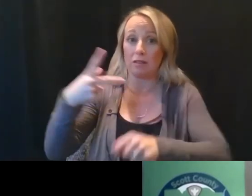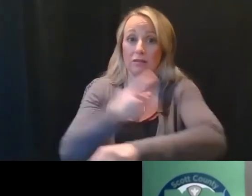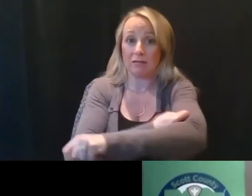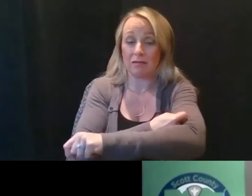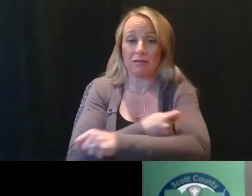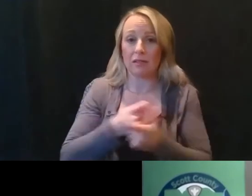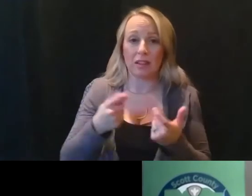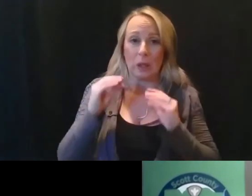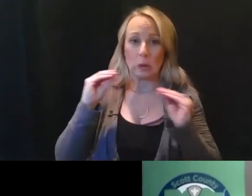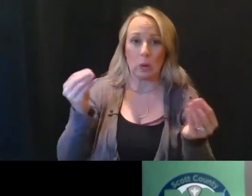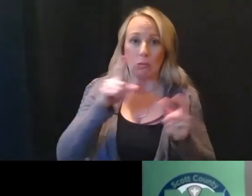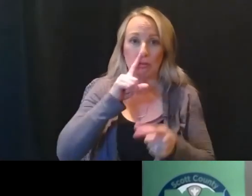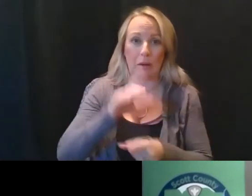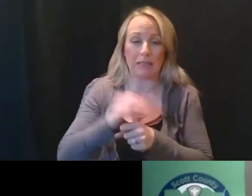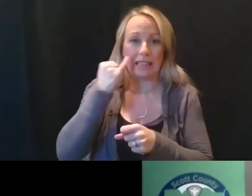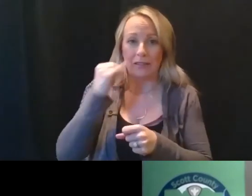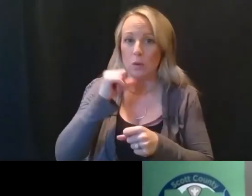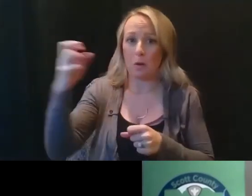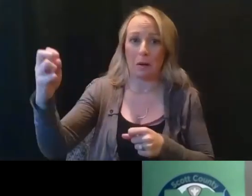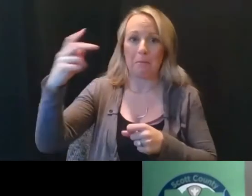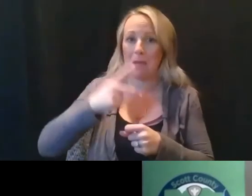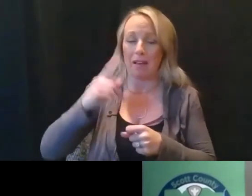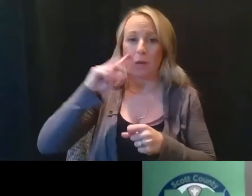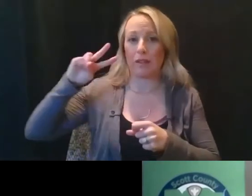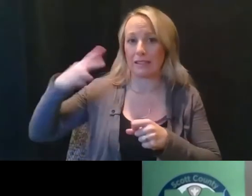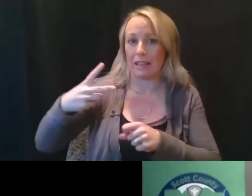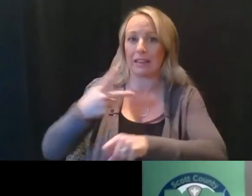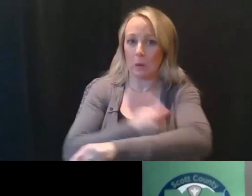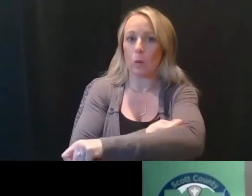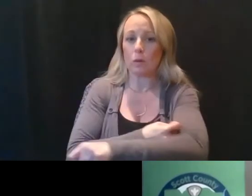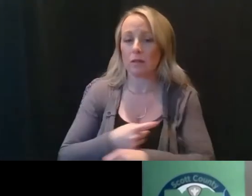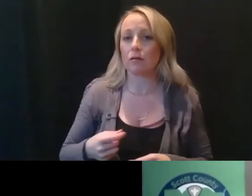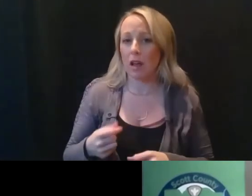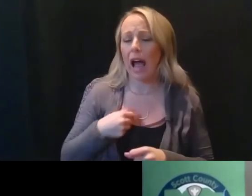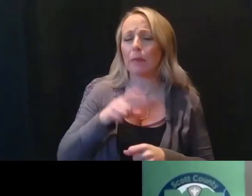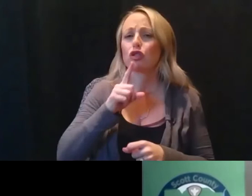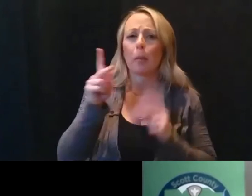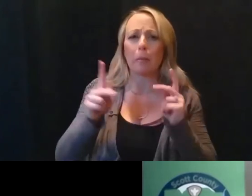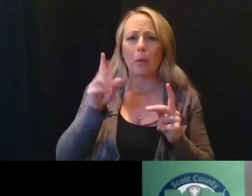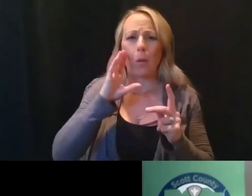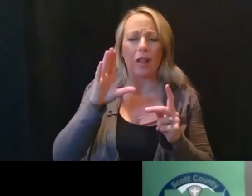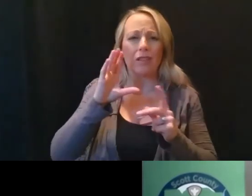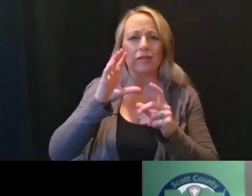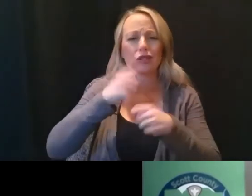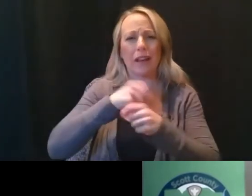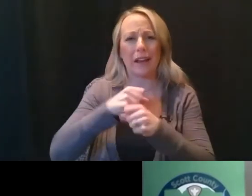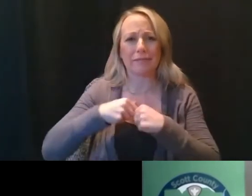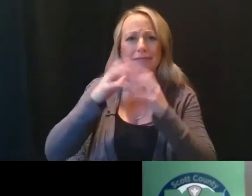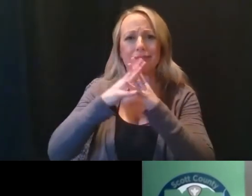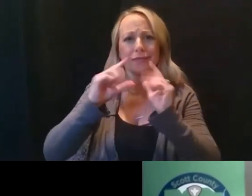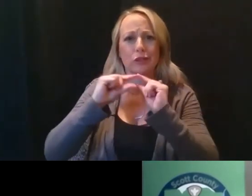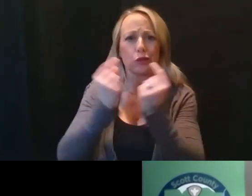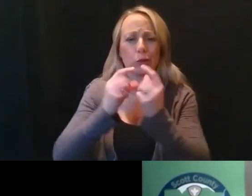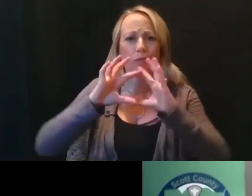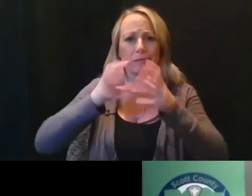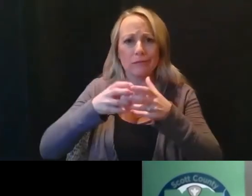and having their contact information. I'm certain there'll be outreach efforts to those who fail to show up for that